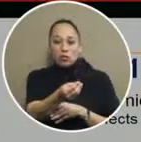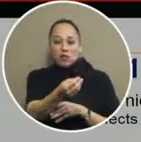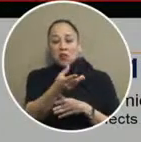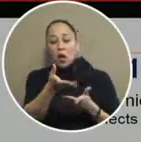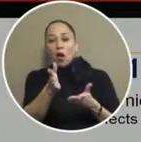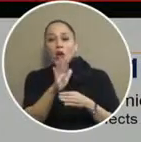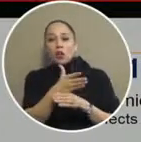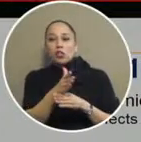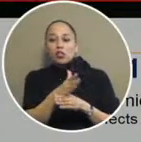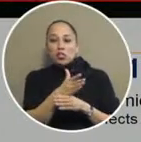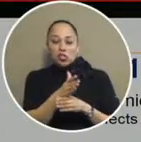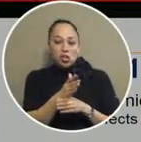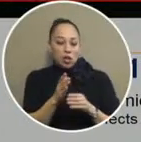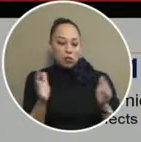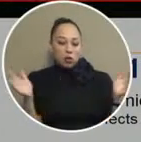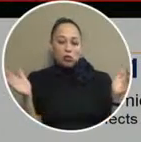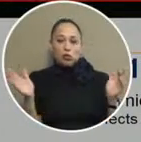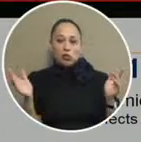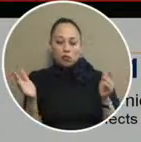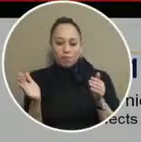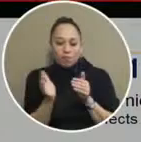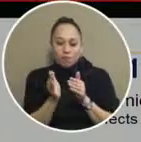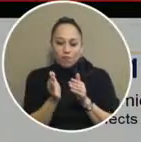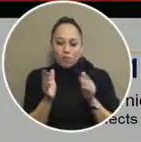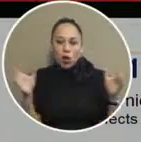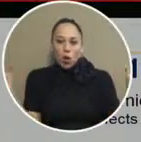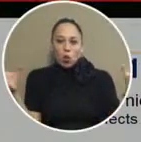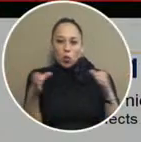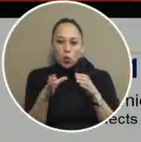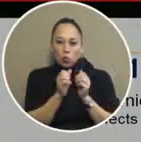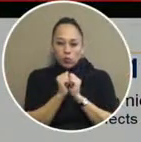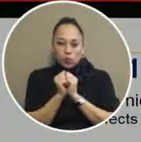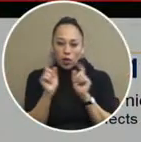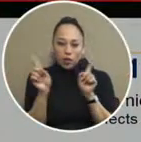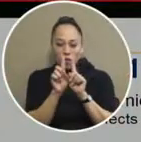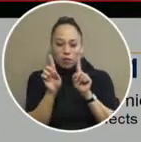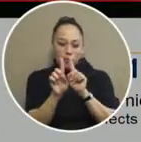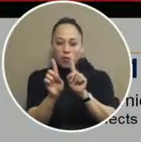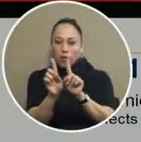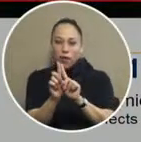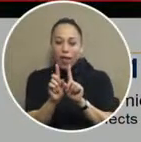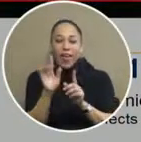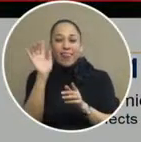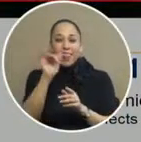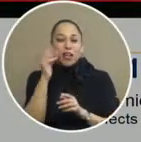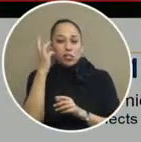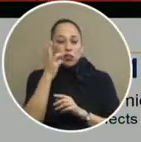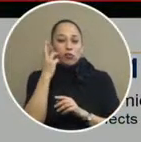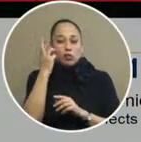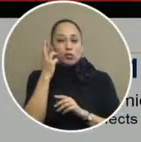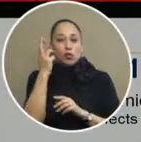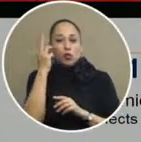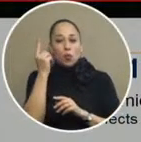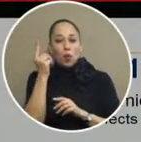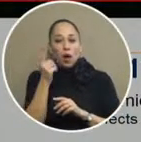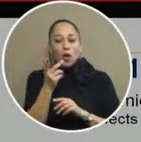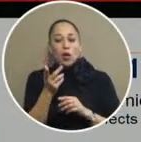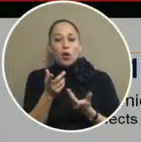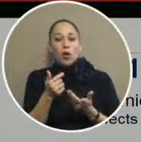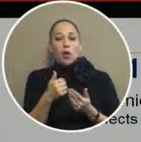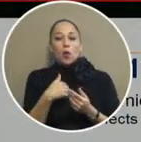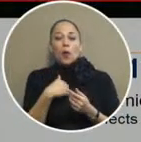sharing space with other people and gathering. That is the reason why we have send so